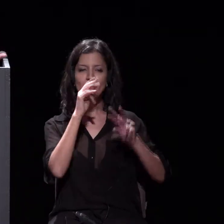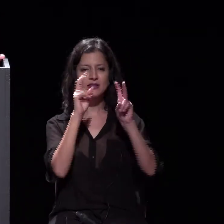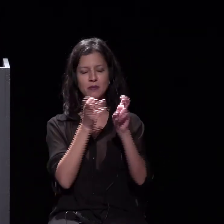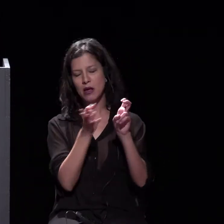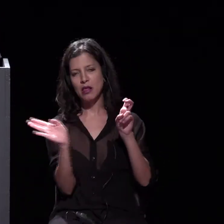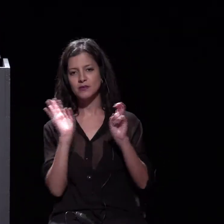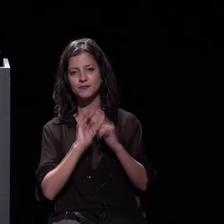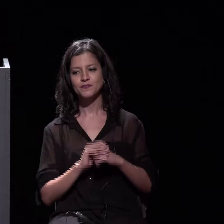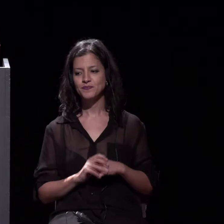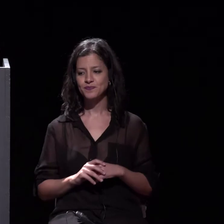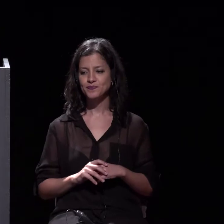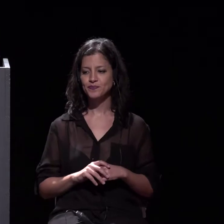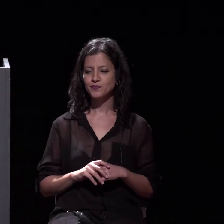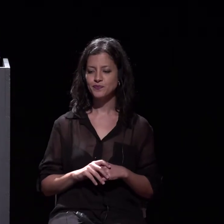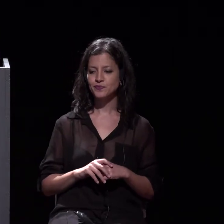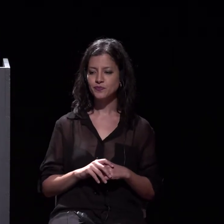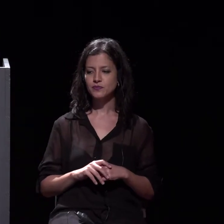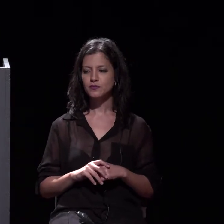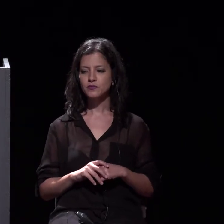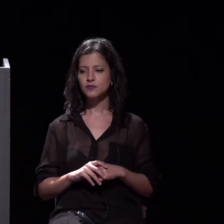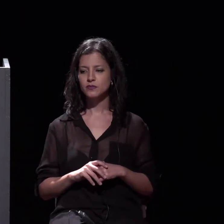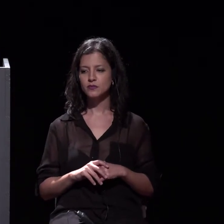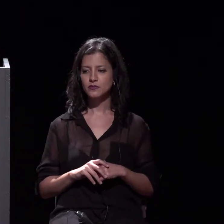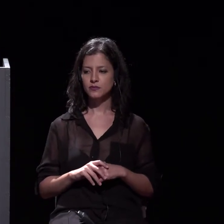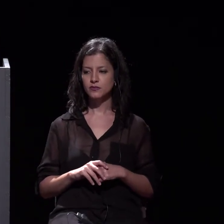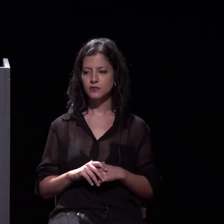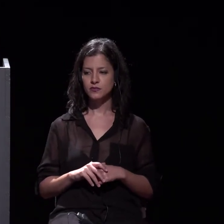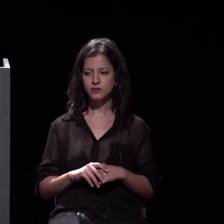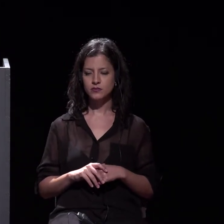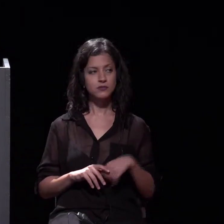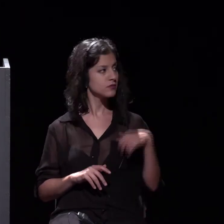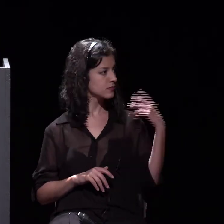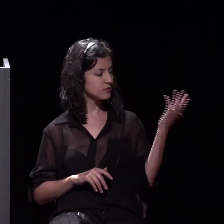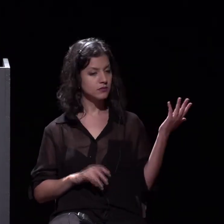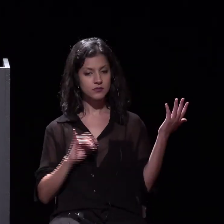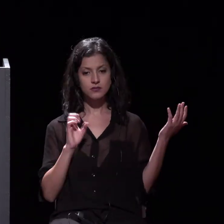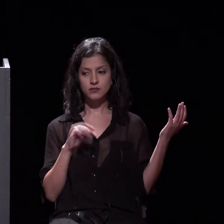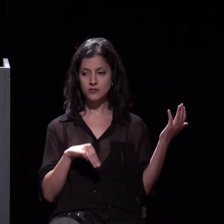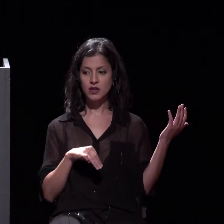So this was, this was the ICOM that arrives in Chile.